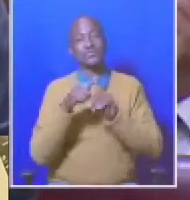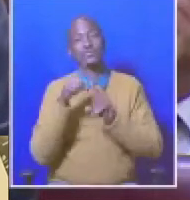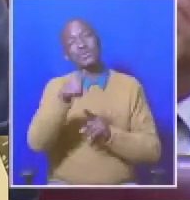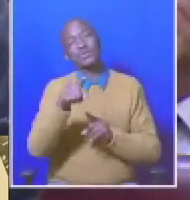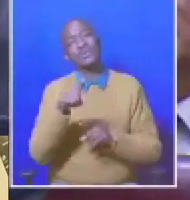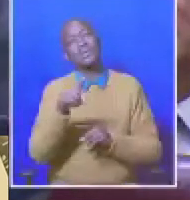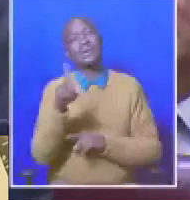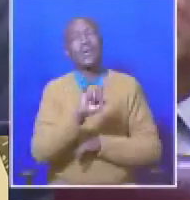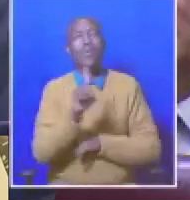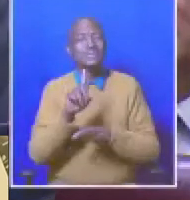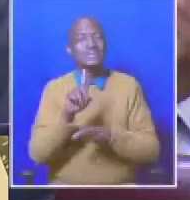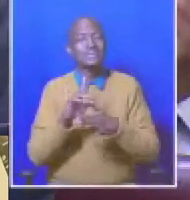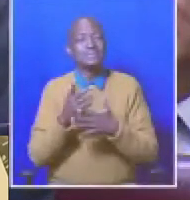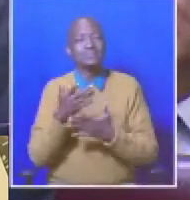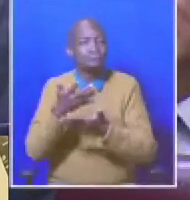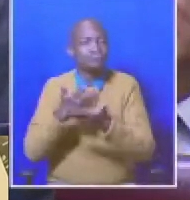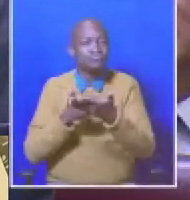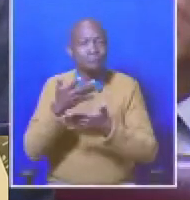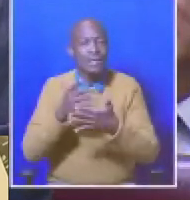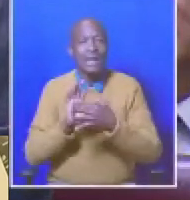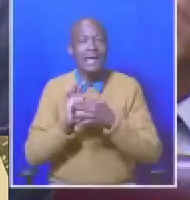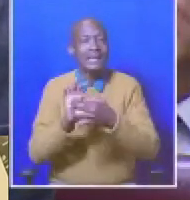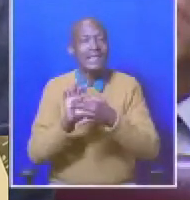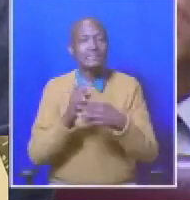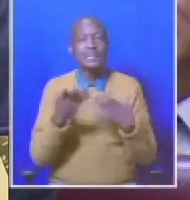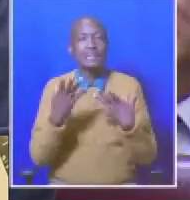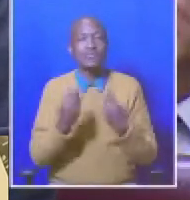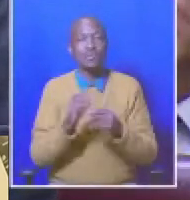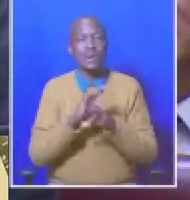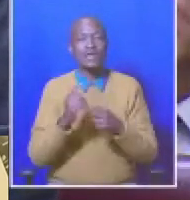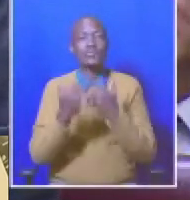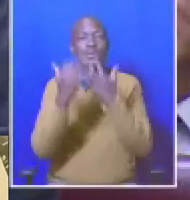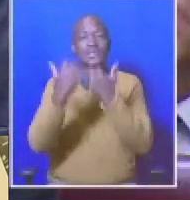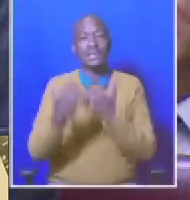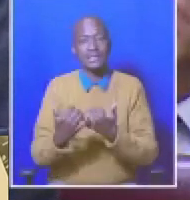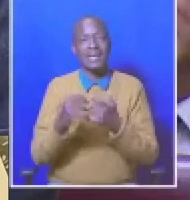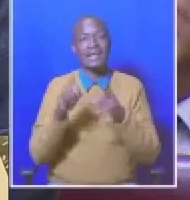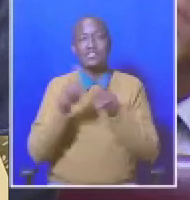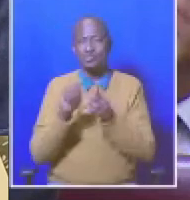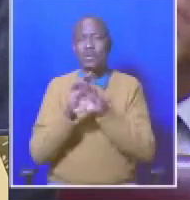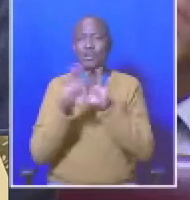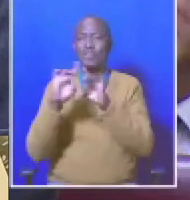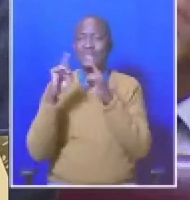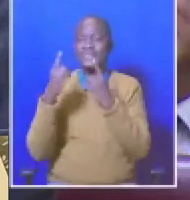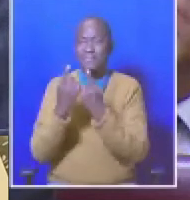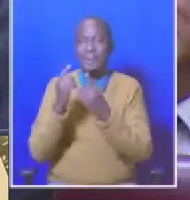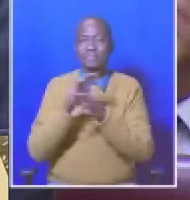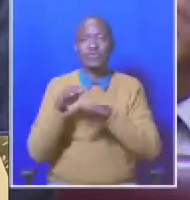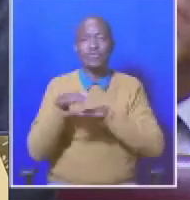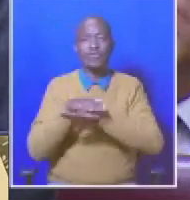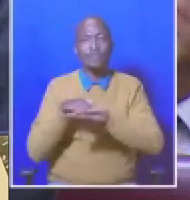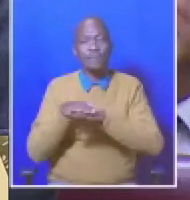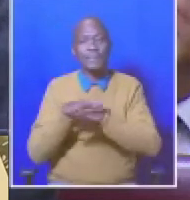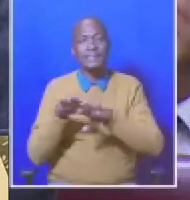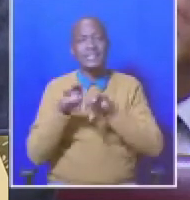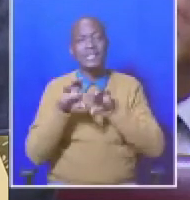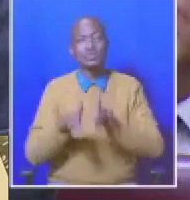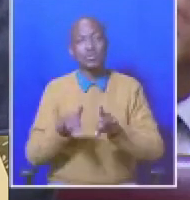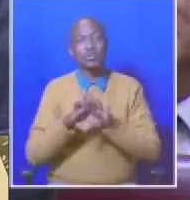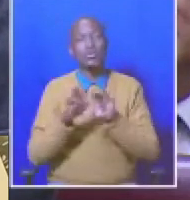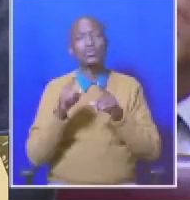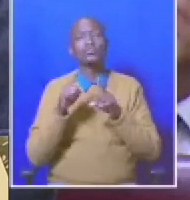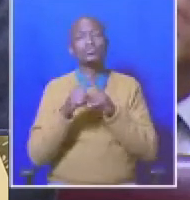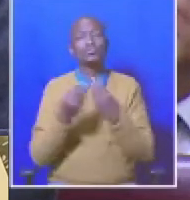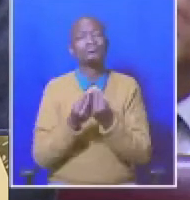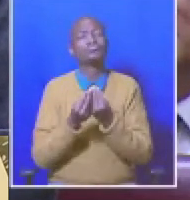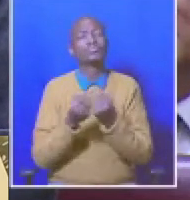what engagement have you had with Treasury as well as the Departments of Basic Education and Health to